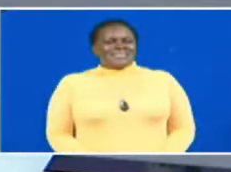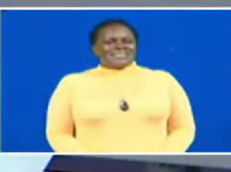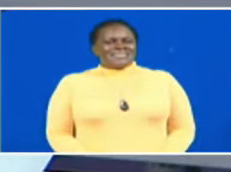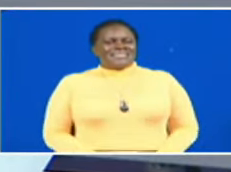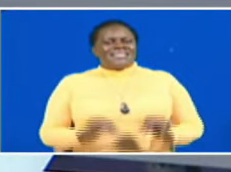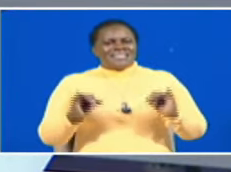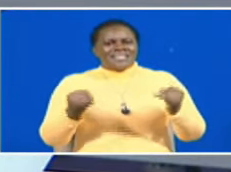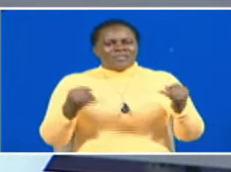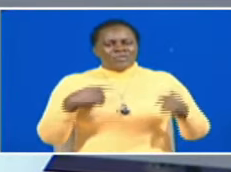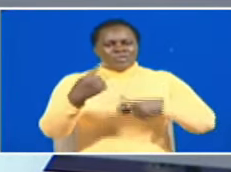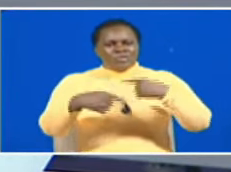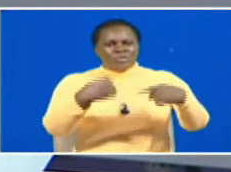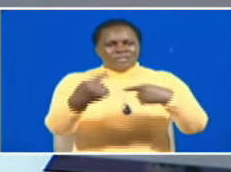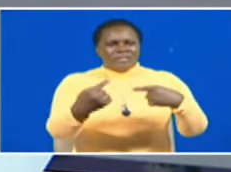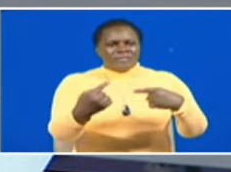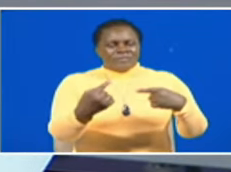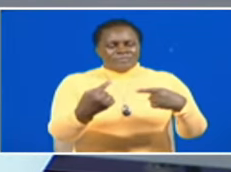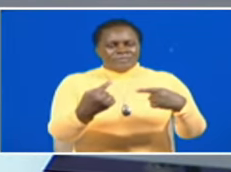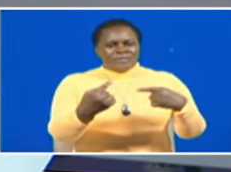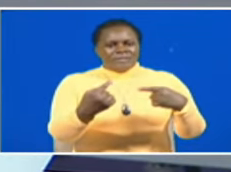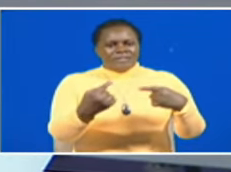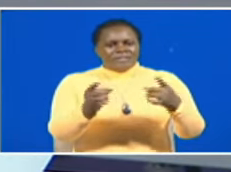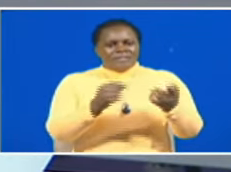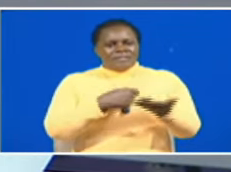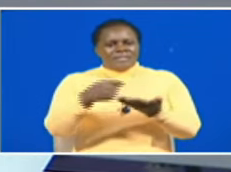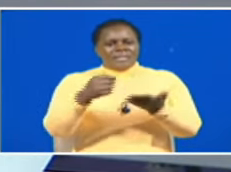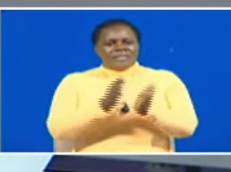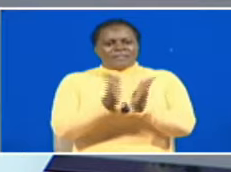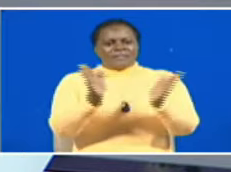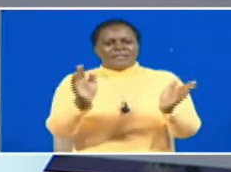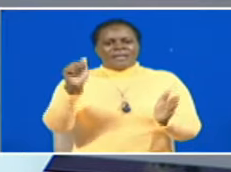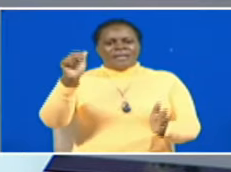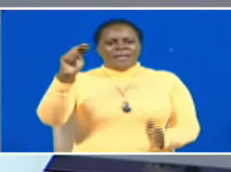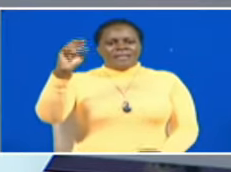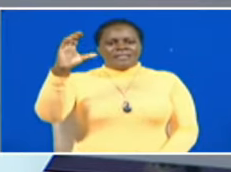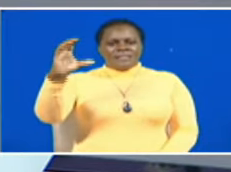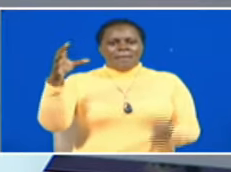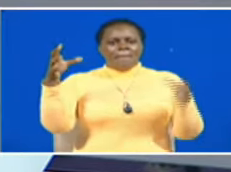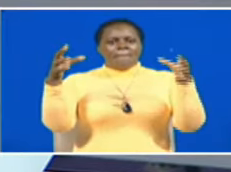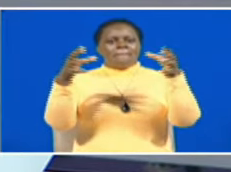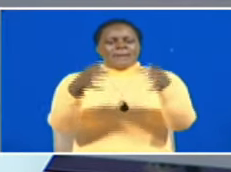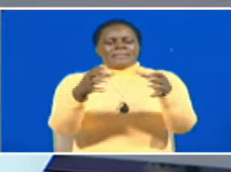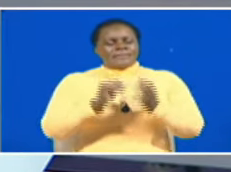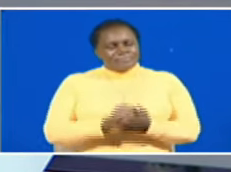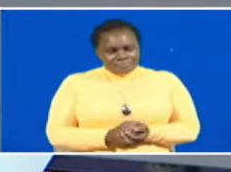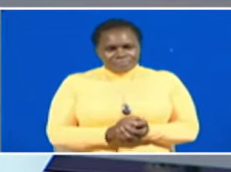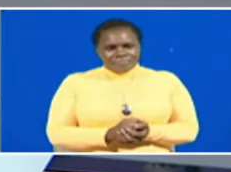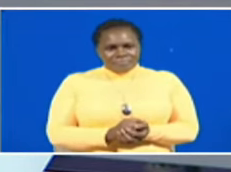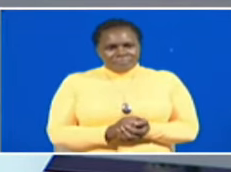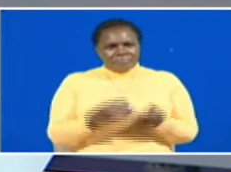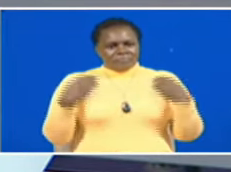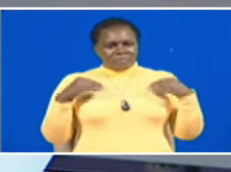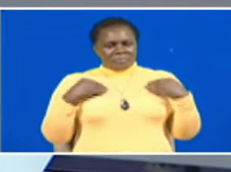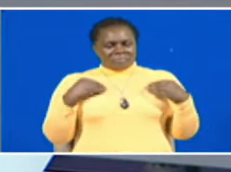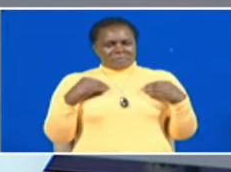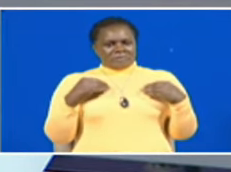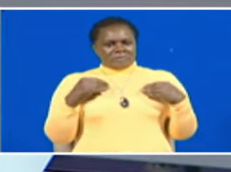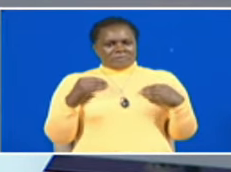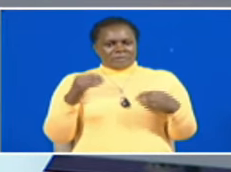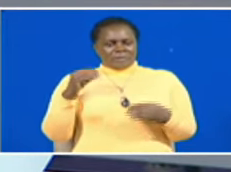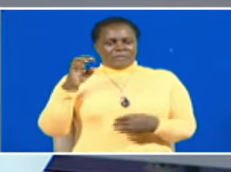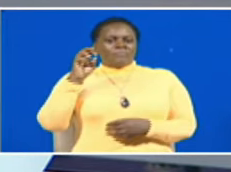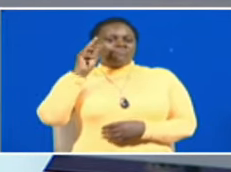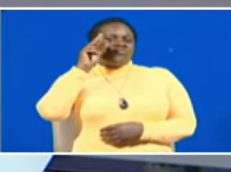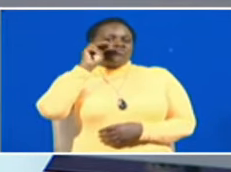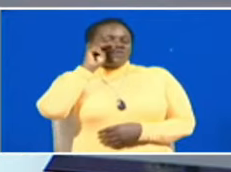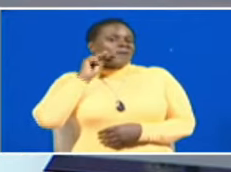Other news continues on NewsHour. The Secretary General of the Amani National Congress Party, Omboko Milemba, has denied reports that the Prime Cabinet